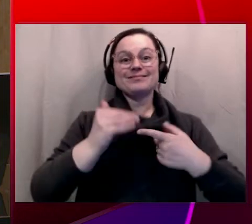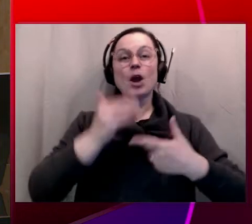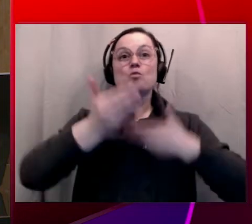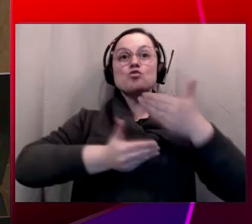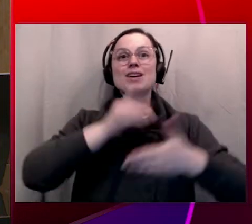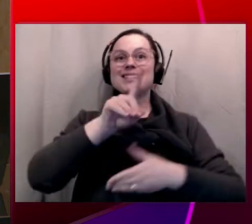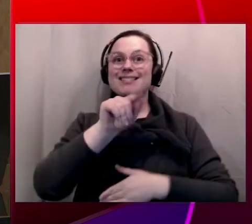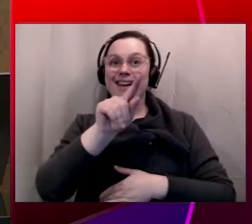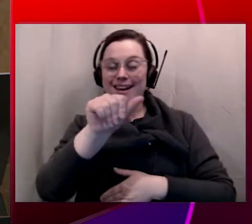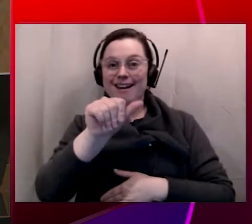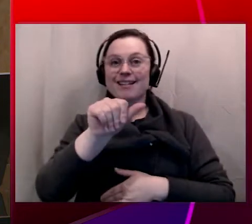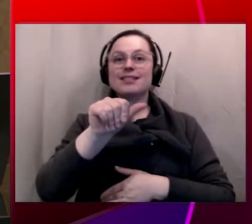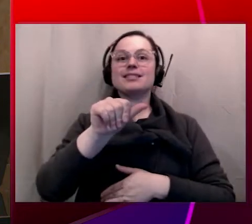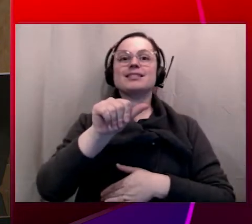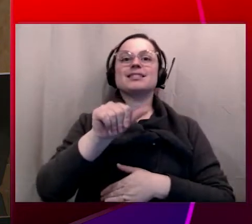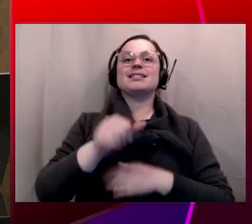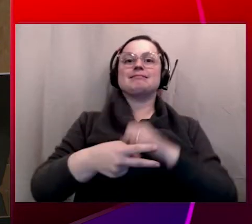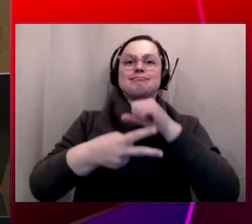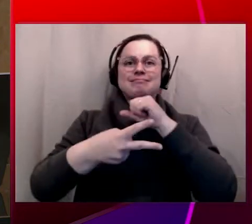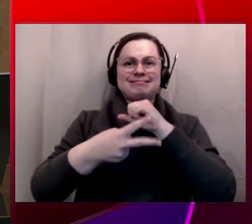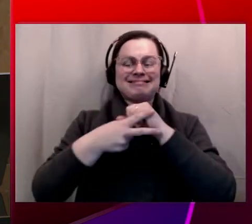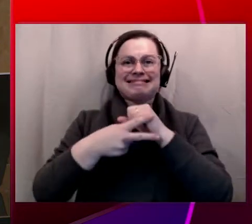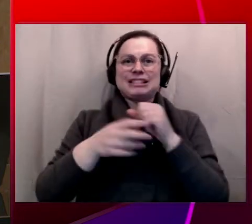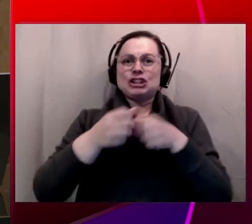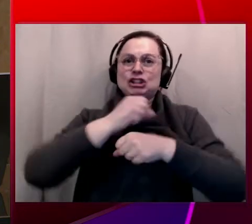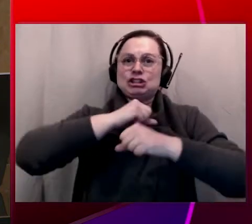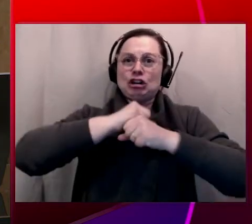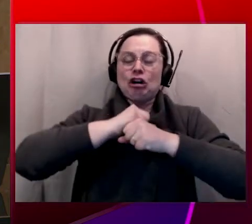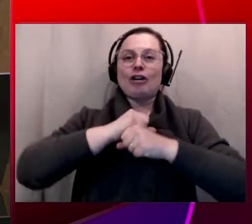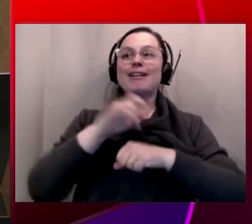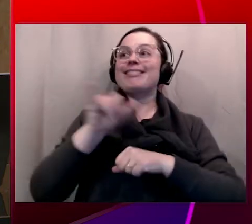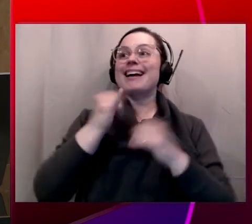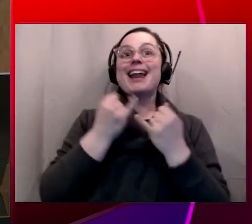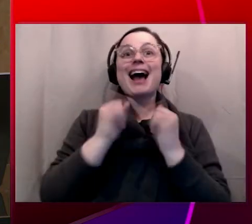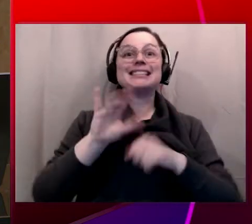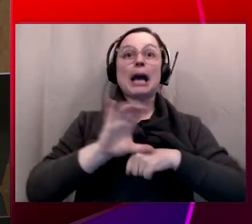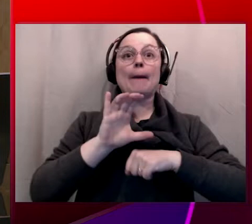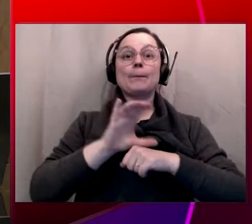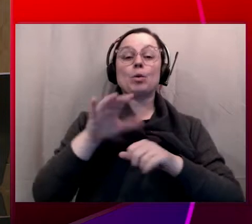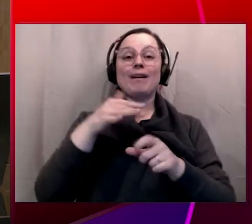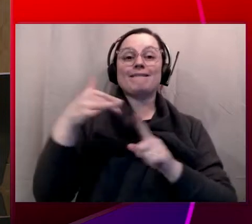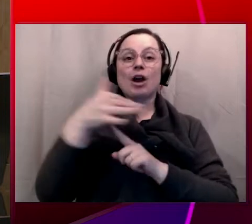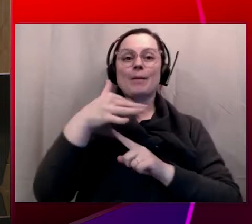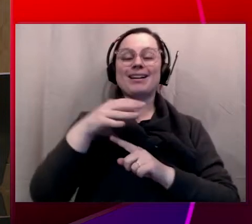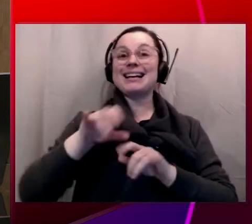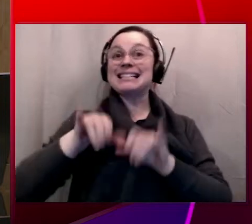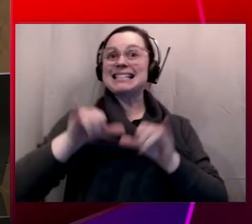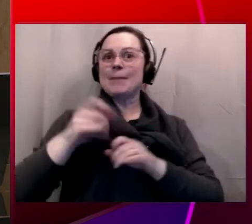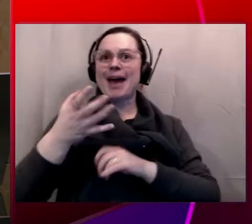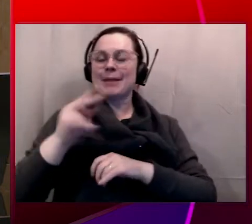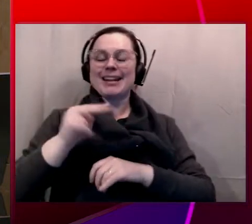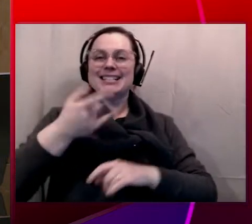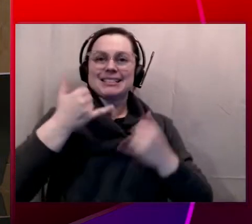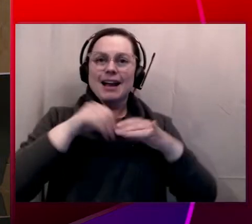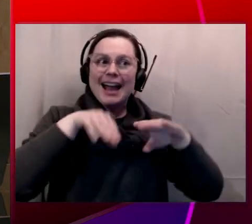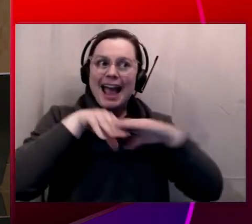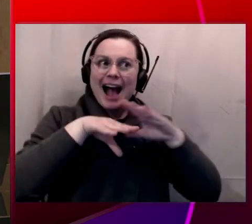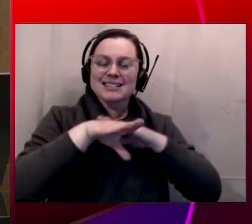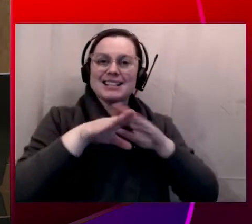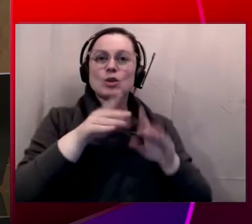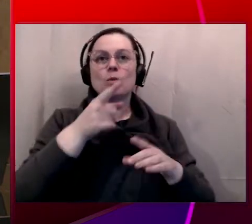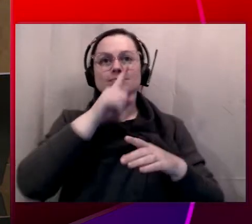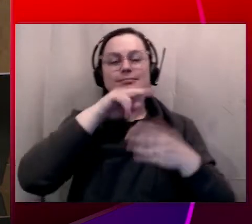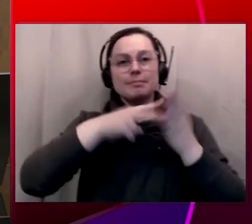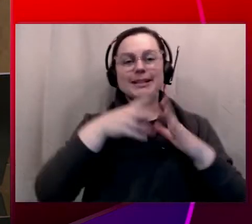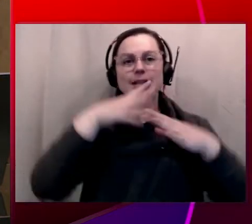a secure enclave, which is an isolated compute environment where not even a system admin has access to the data. So the data remains confidential the